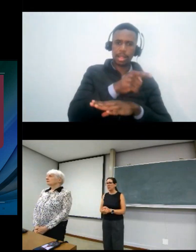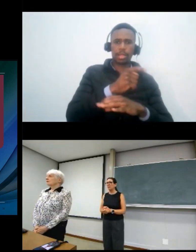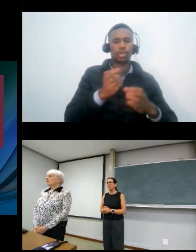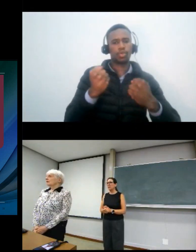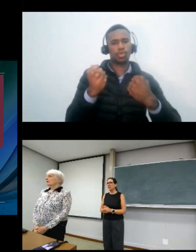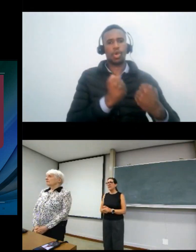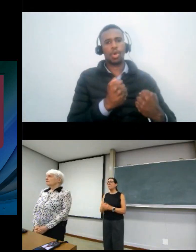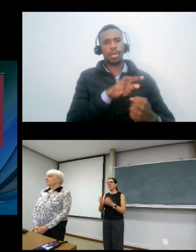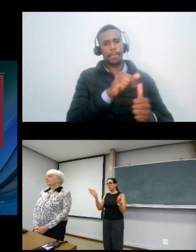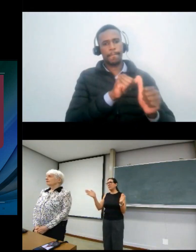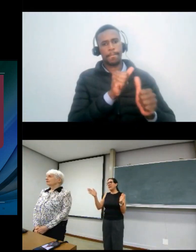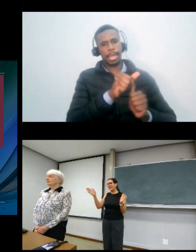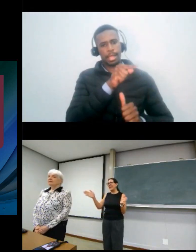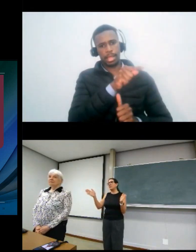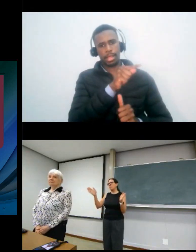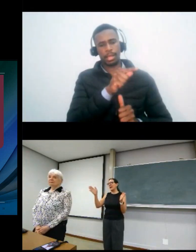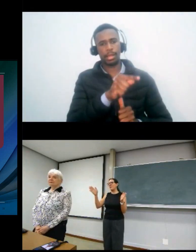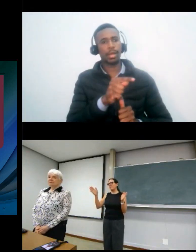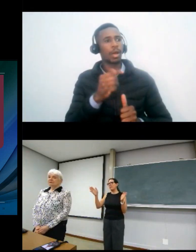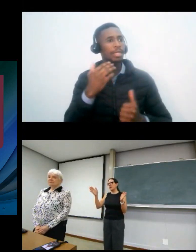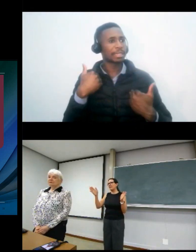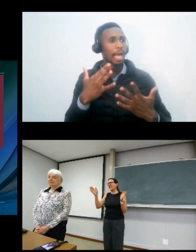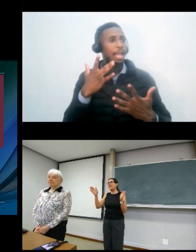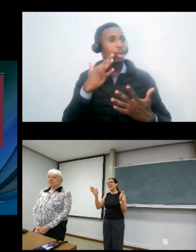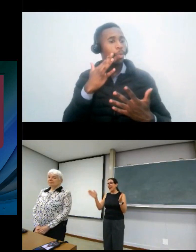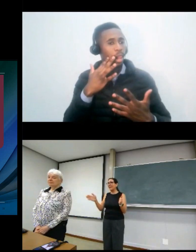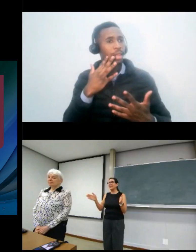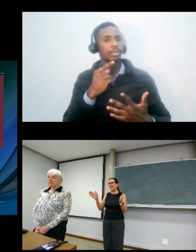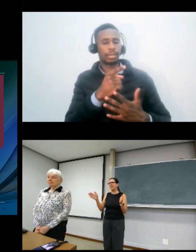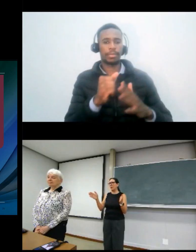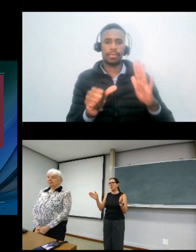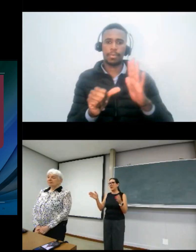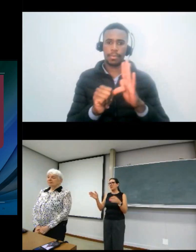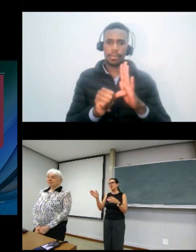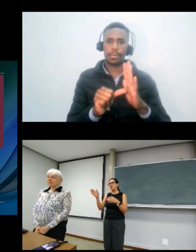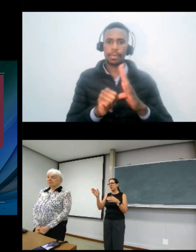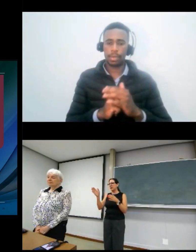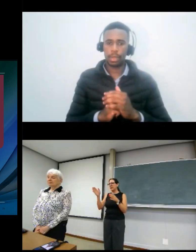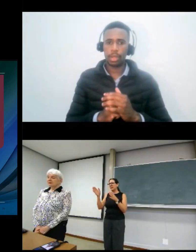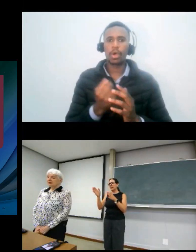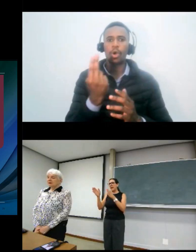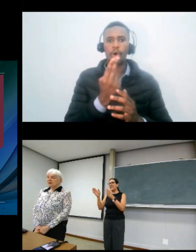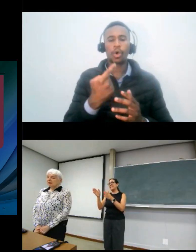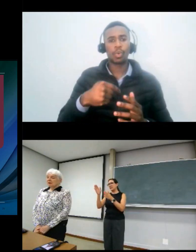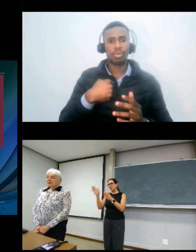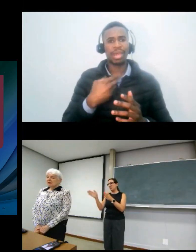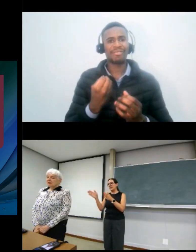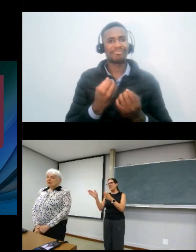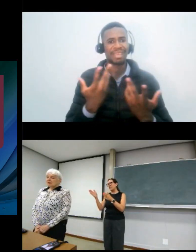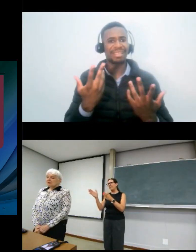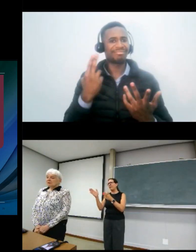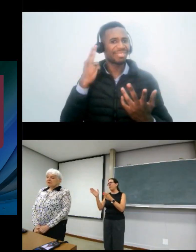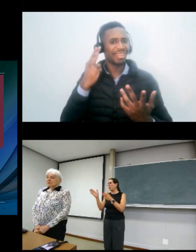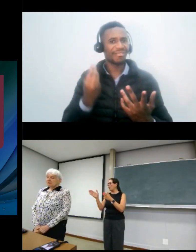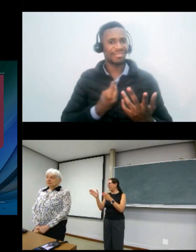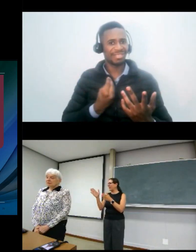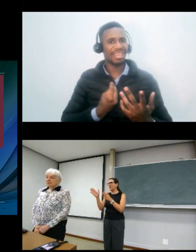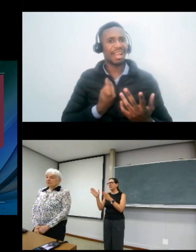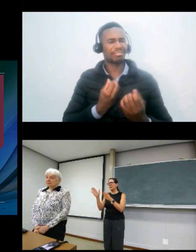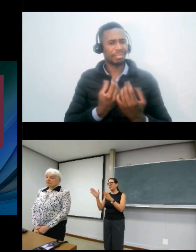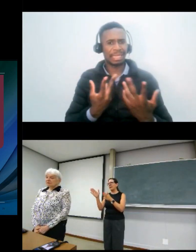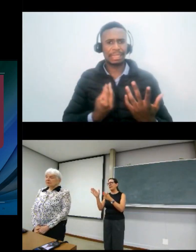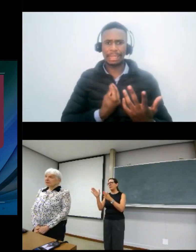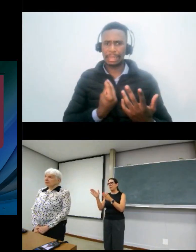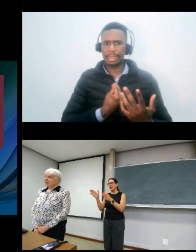of acquisition. But again, we have a young deaf population, so 18 to